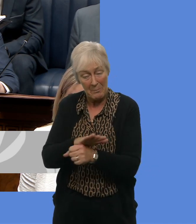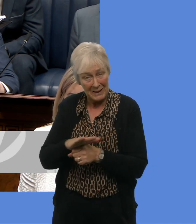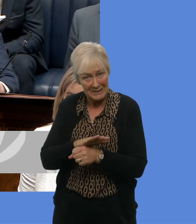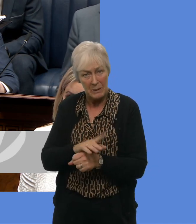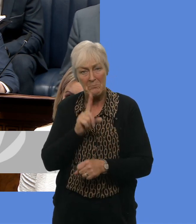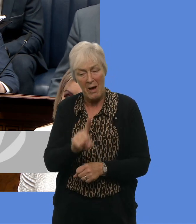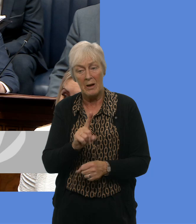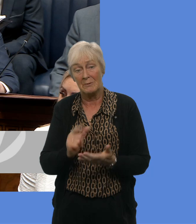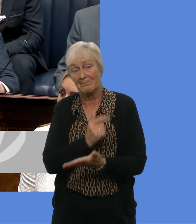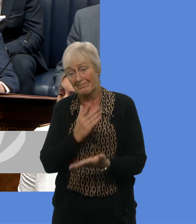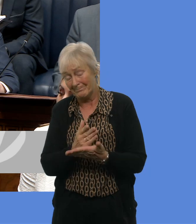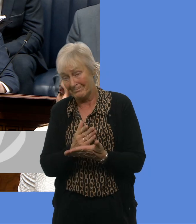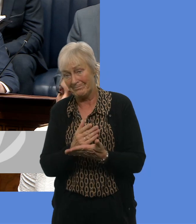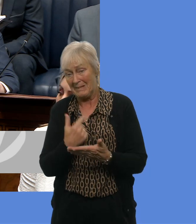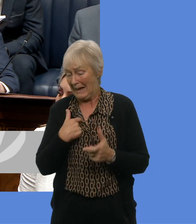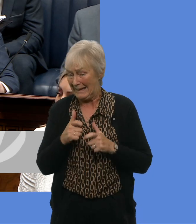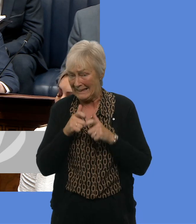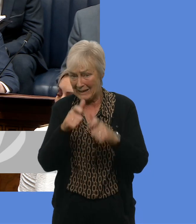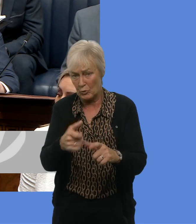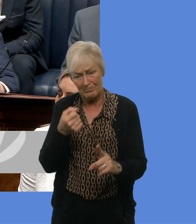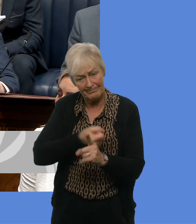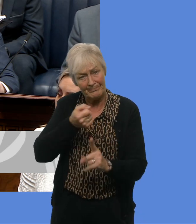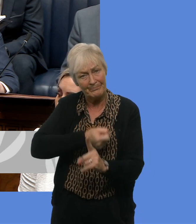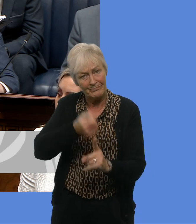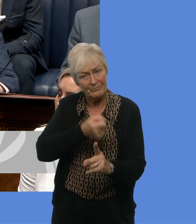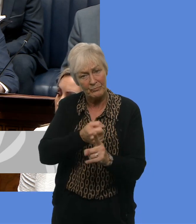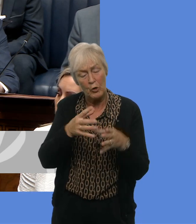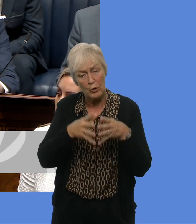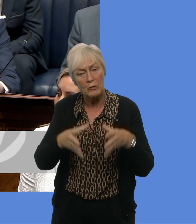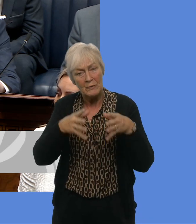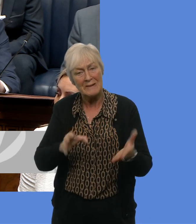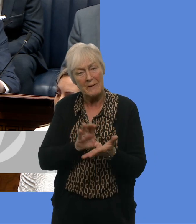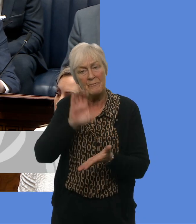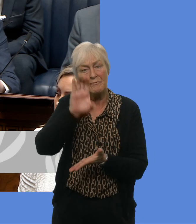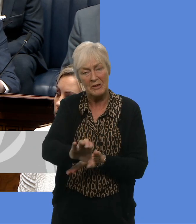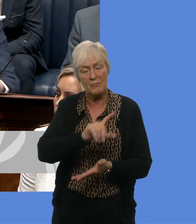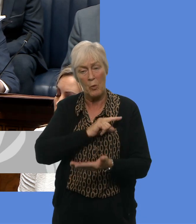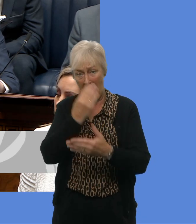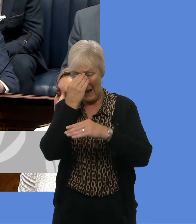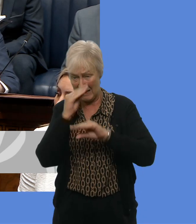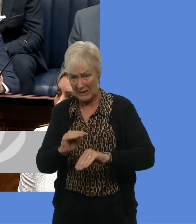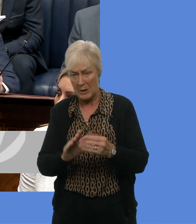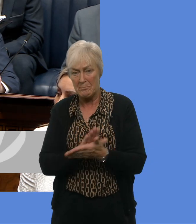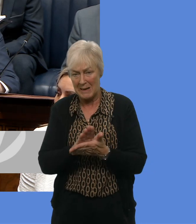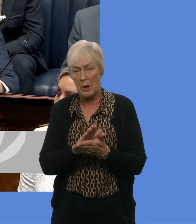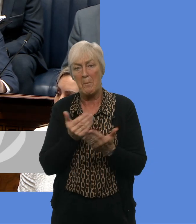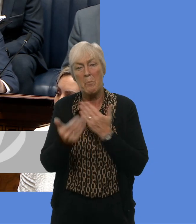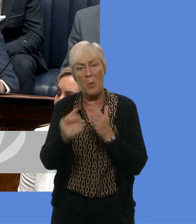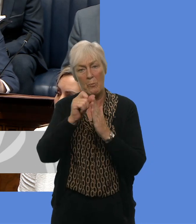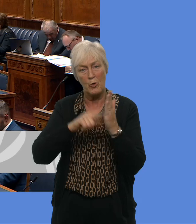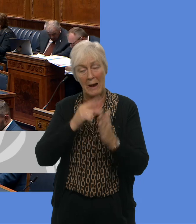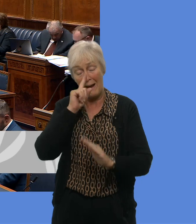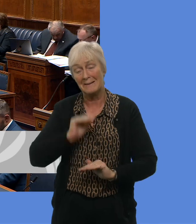assure you, Mr. Speaker, that I'll continue to make the case for increased investment in the education estate to allow much needed projects to be